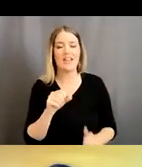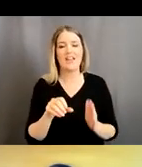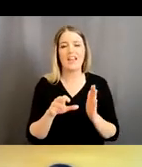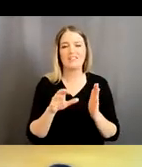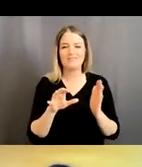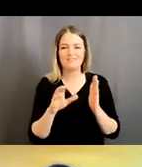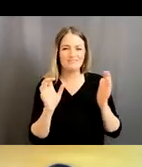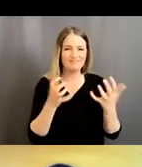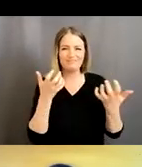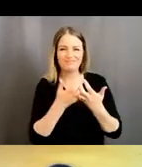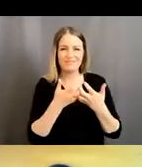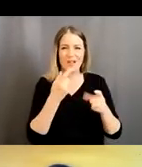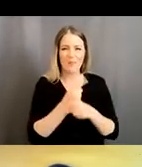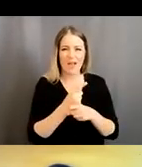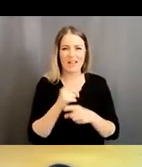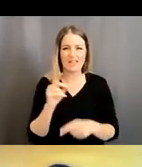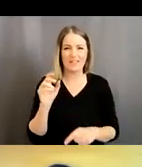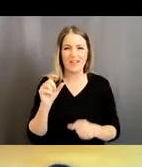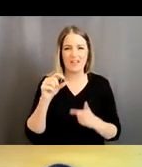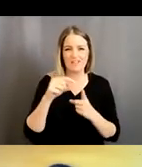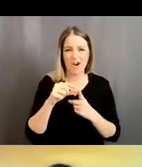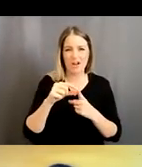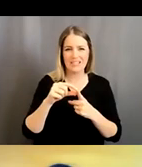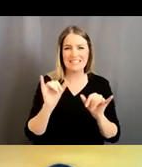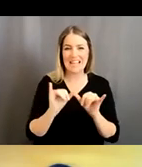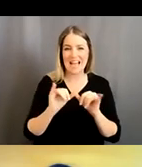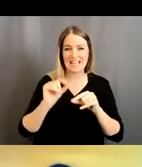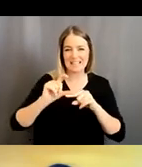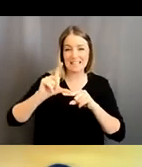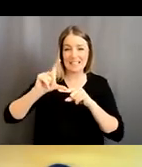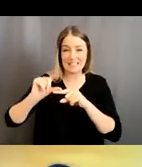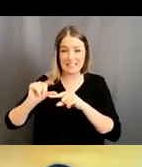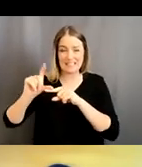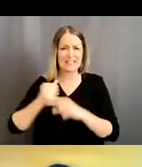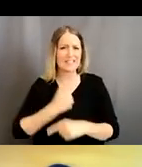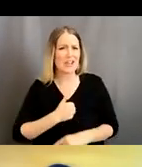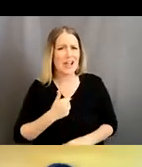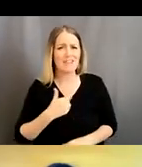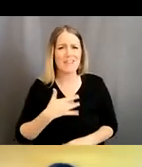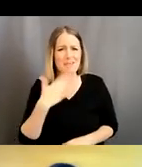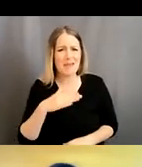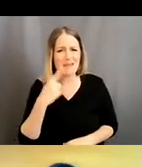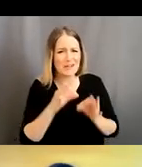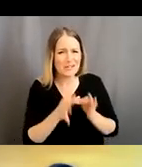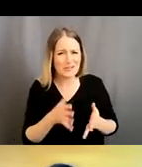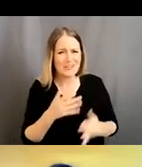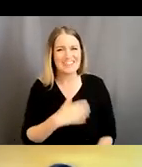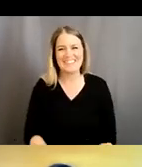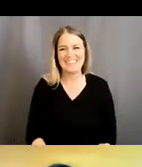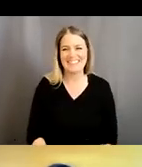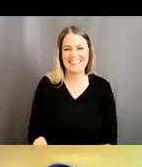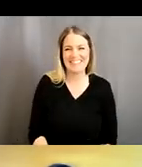font size point. And then, sorry, I feel bad for the interpreter.